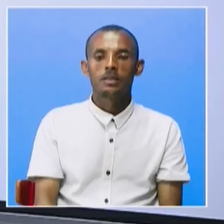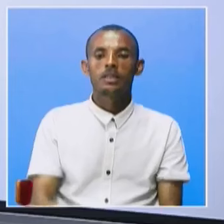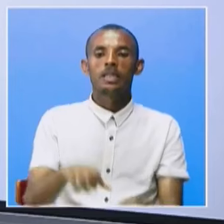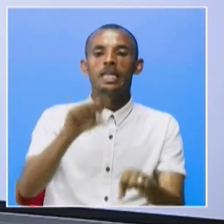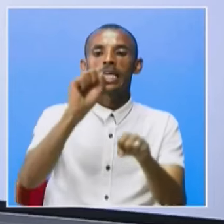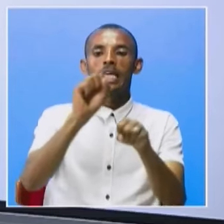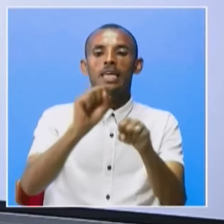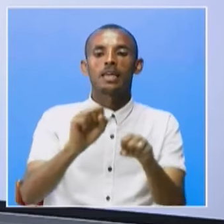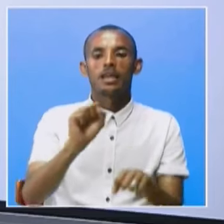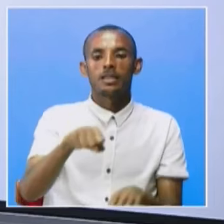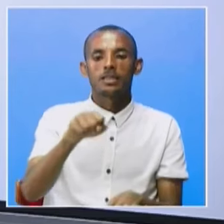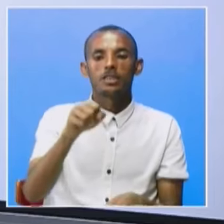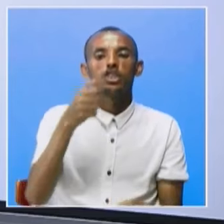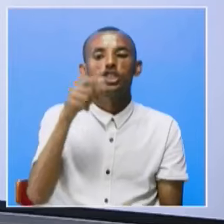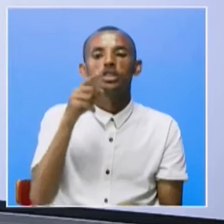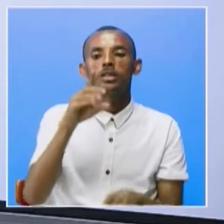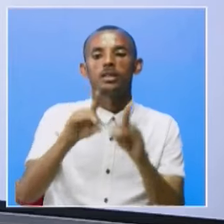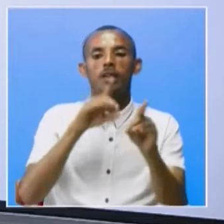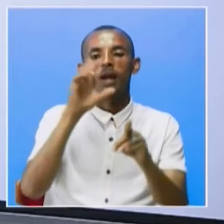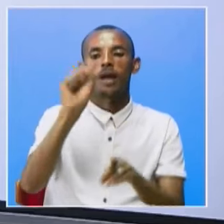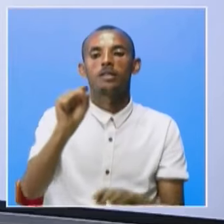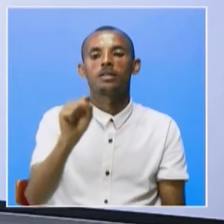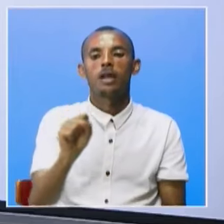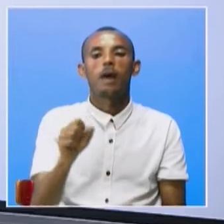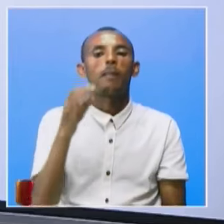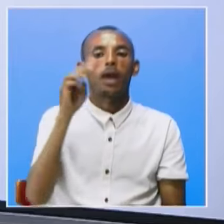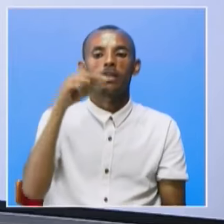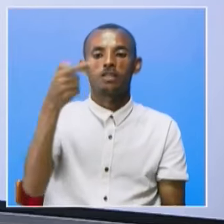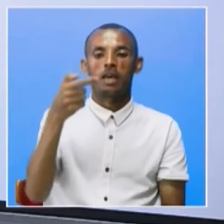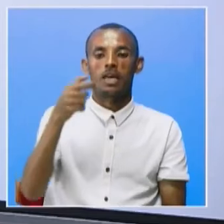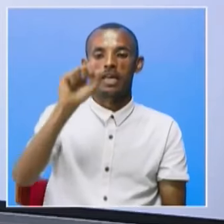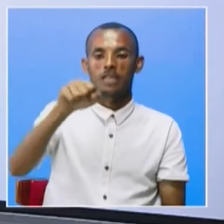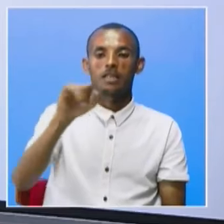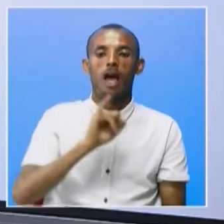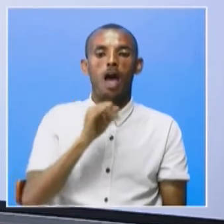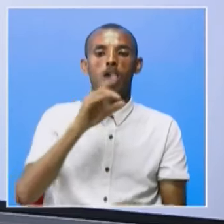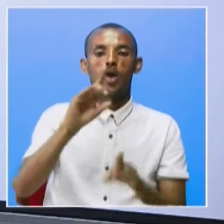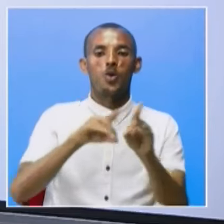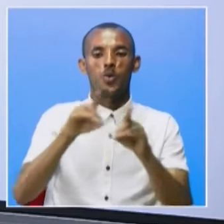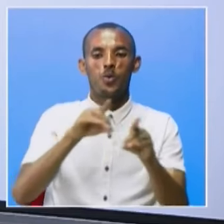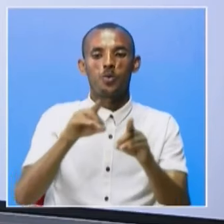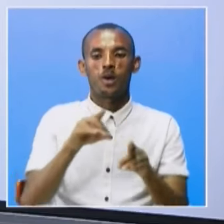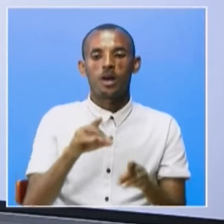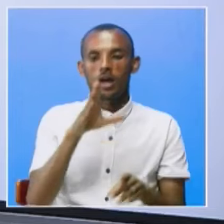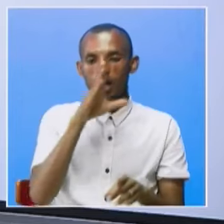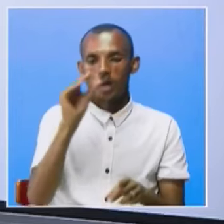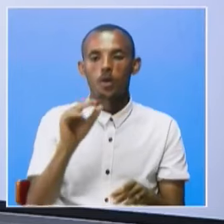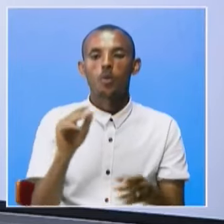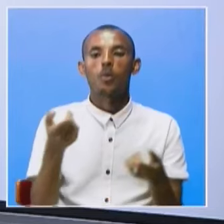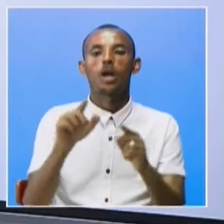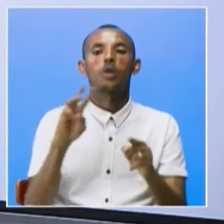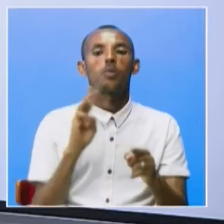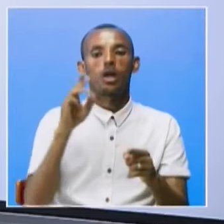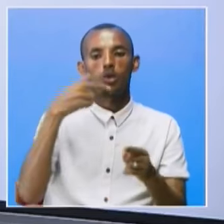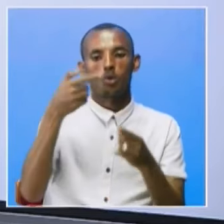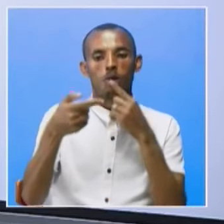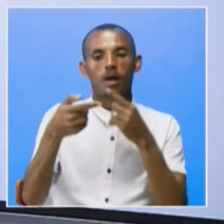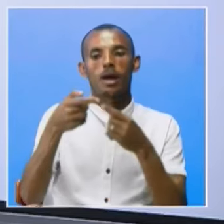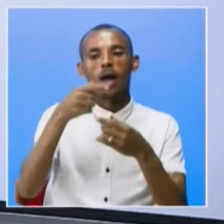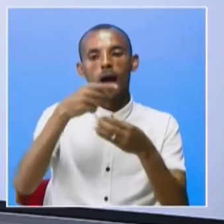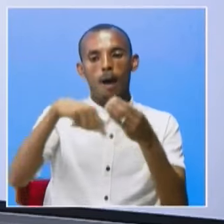Yes, she does. Yeah, because Mary said what? Yes, I do. And when we talk about her, we